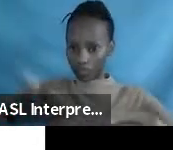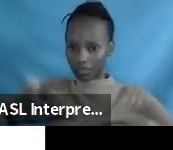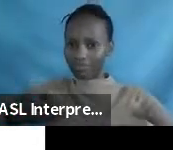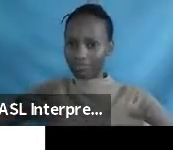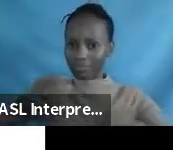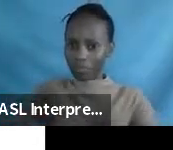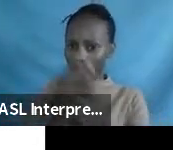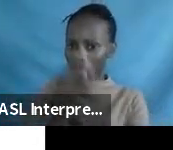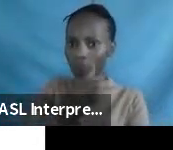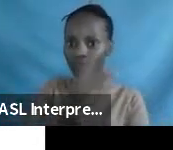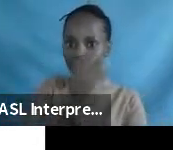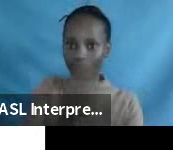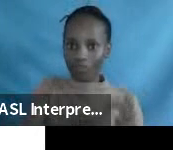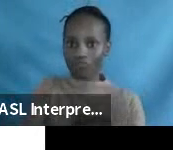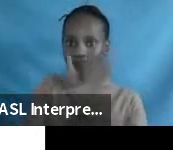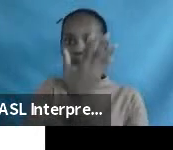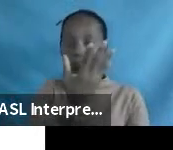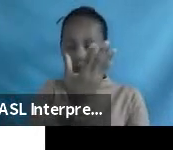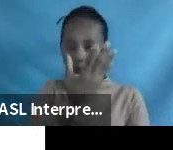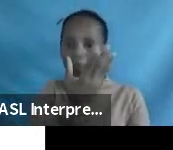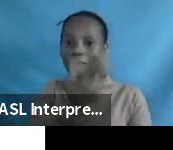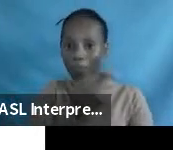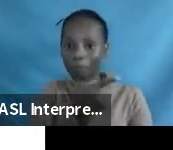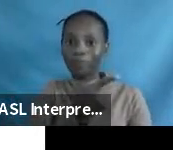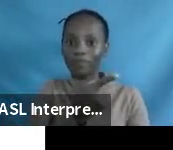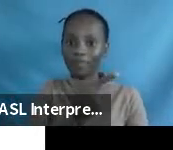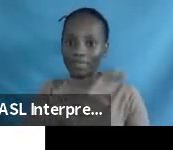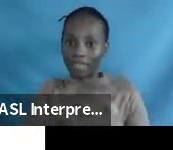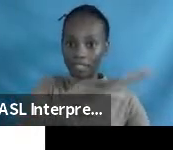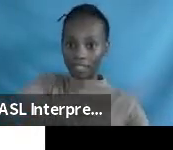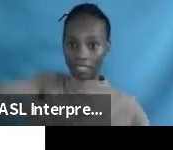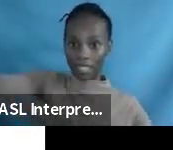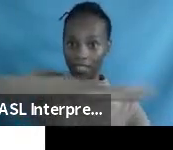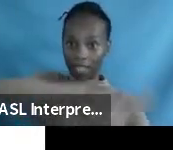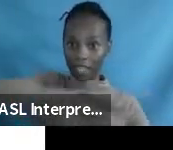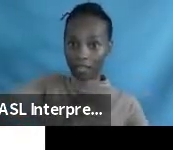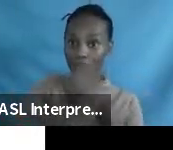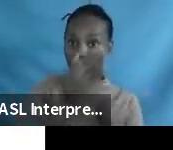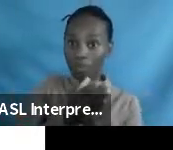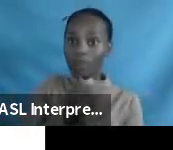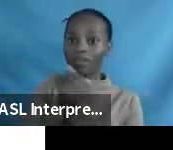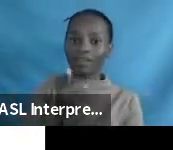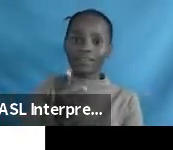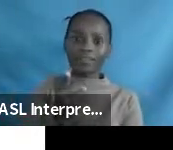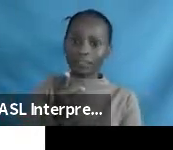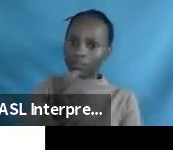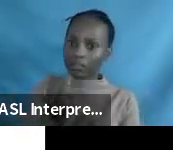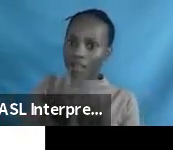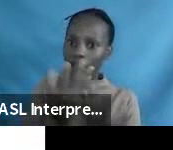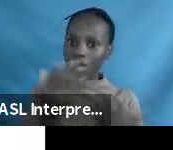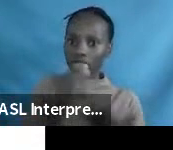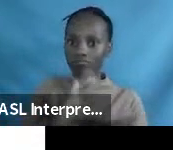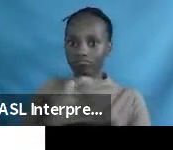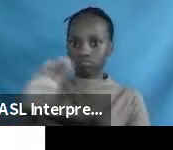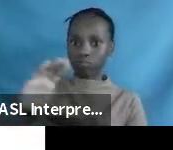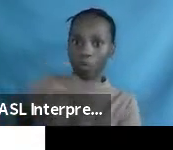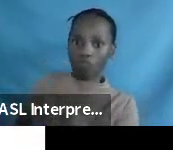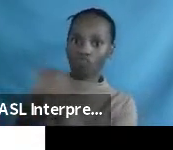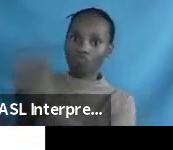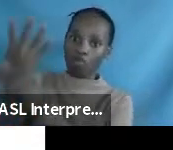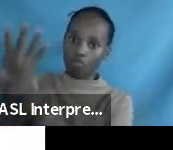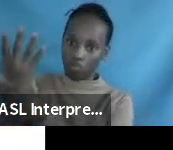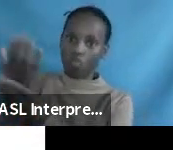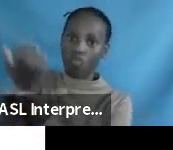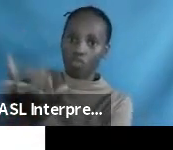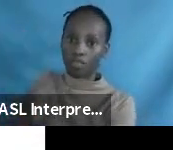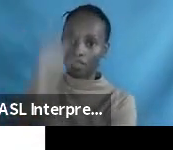that particular segment, which contributes immensely to the growth of our economy. And then